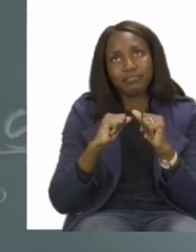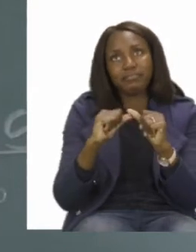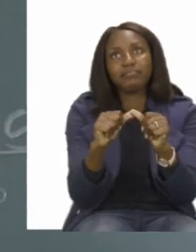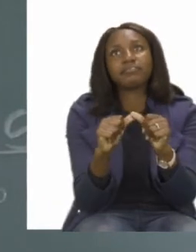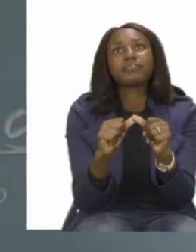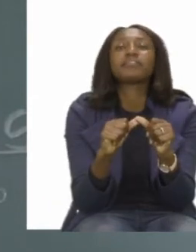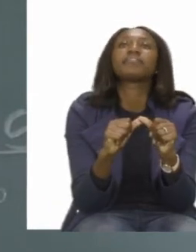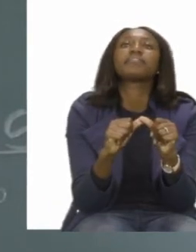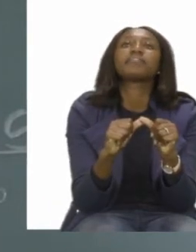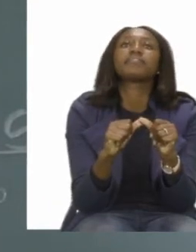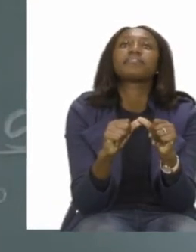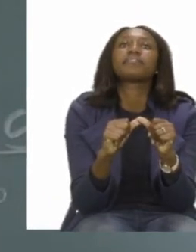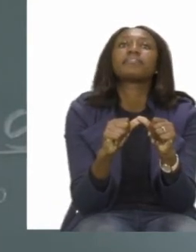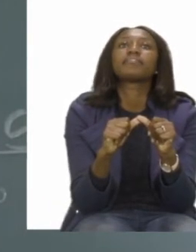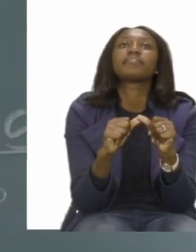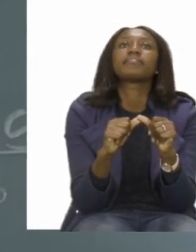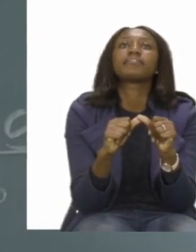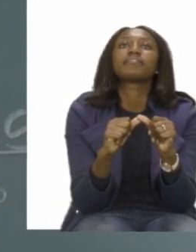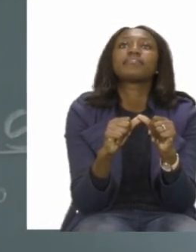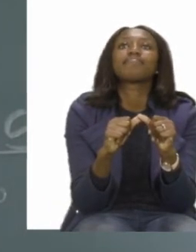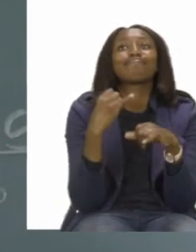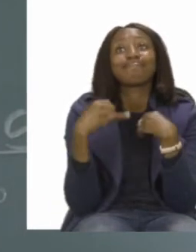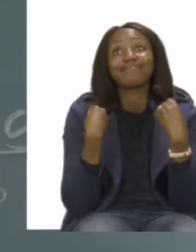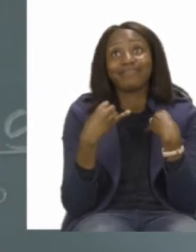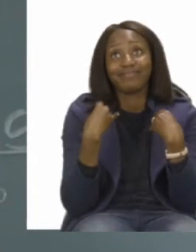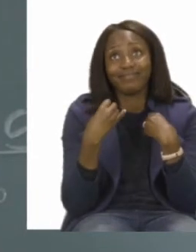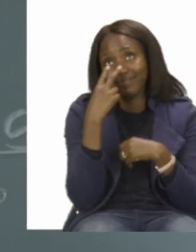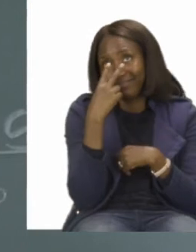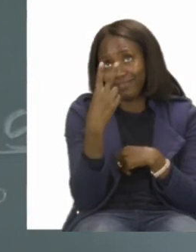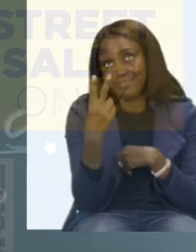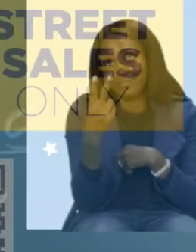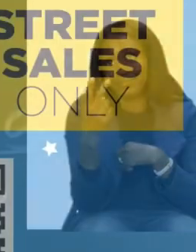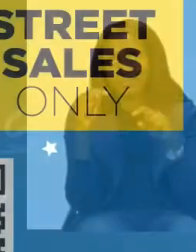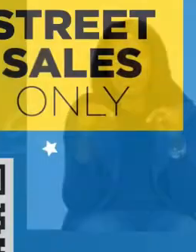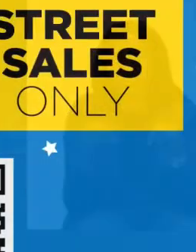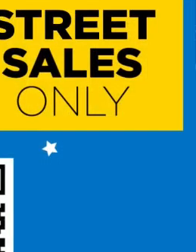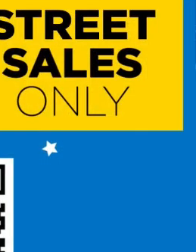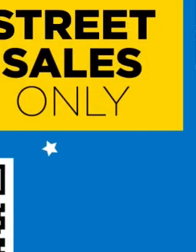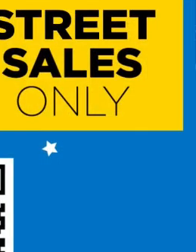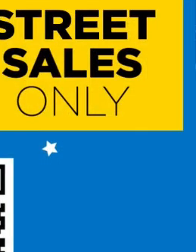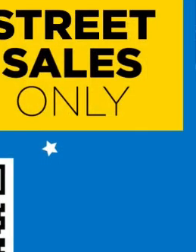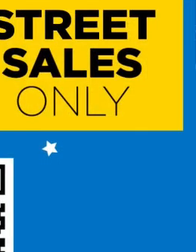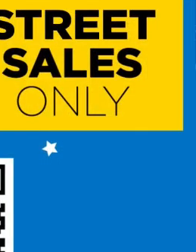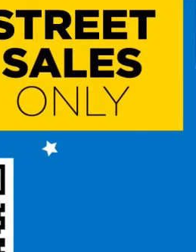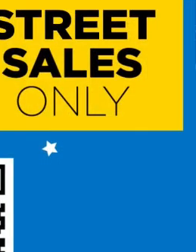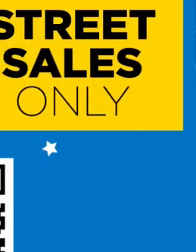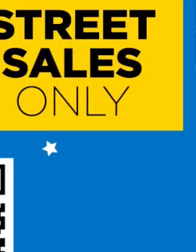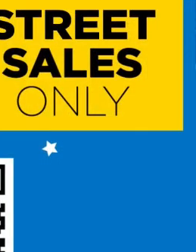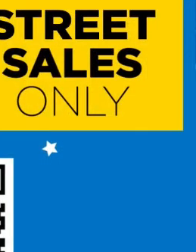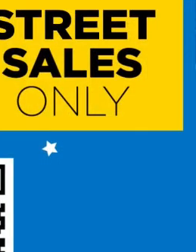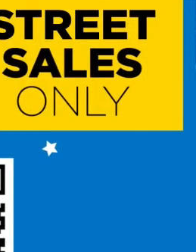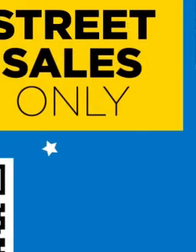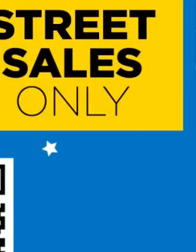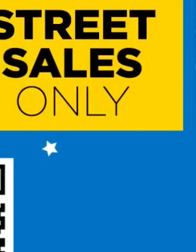your sentences. I hope you'll have fun doing this. We'll see you after the ad break. Follow us on MyZone Facebook, Active